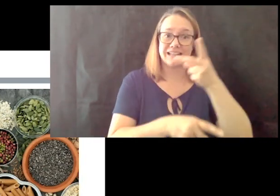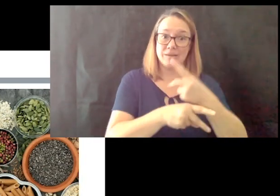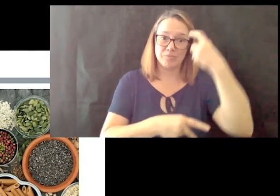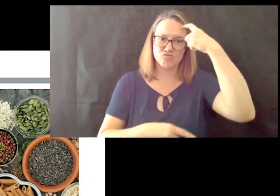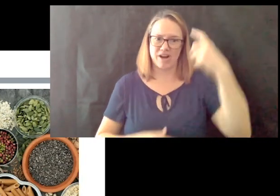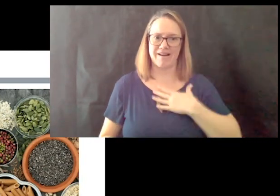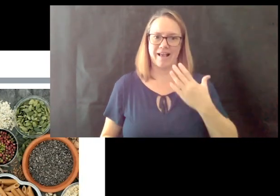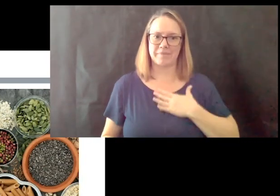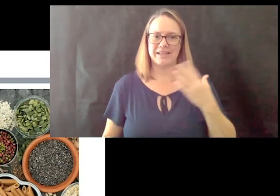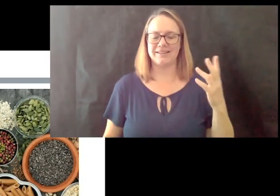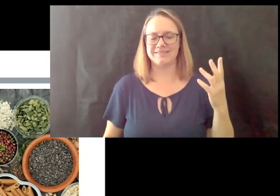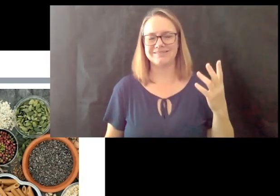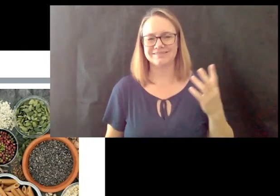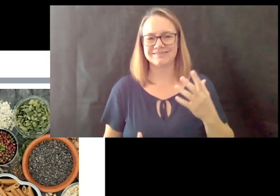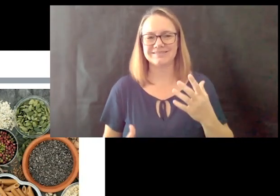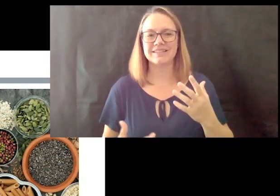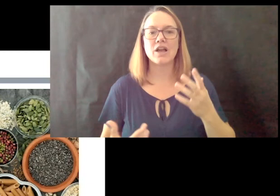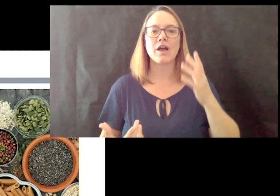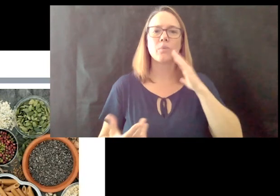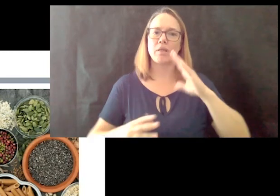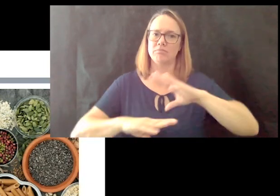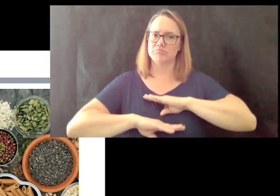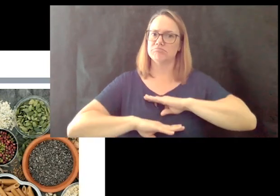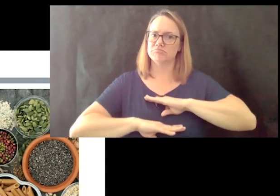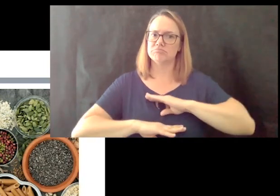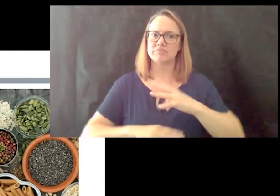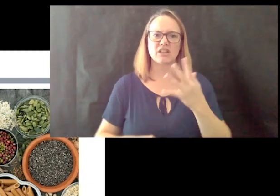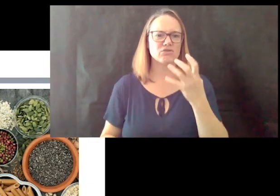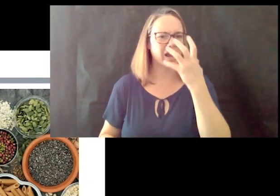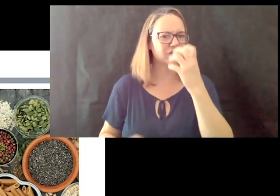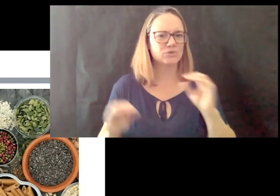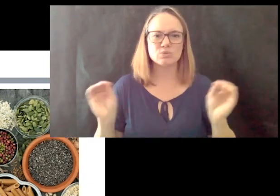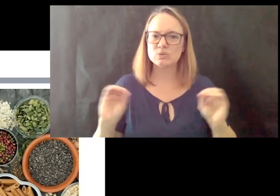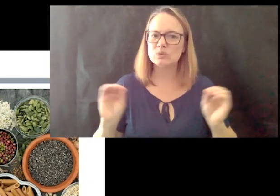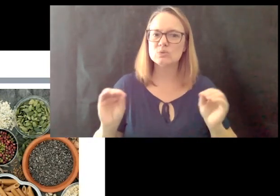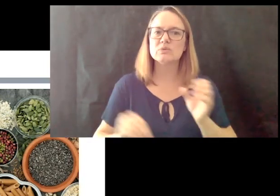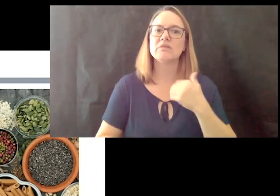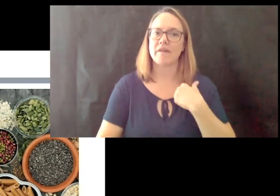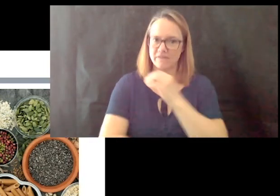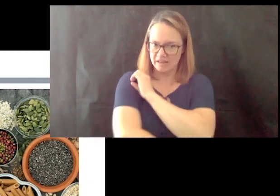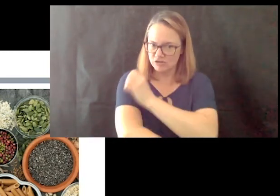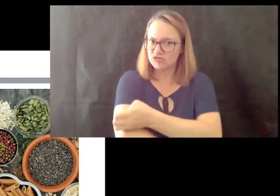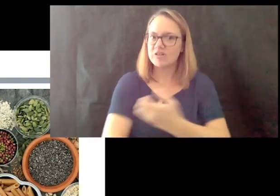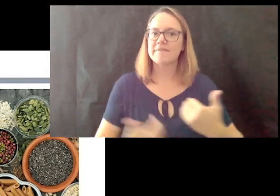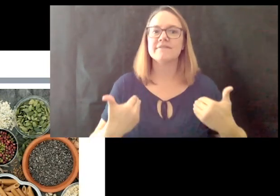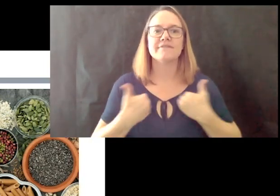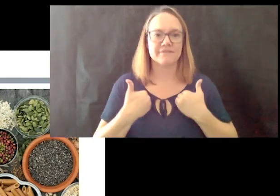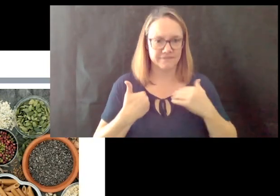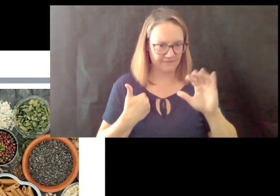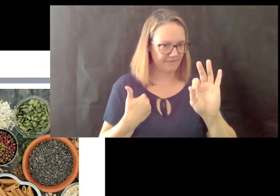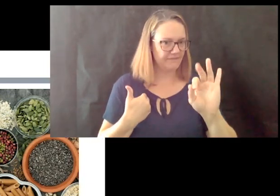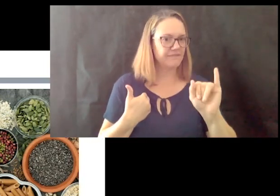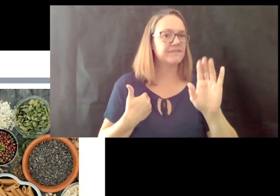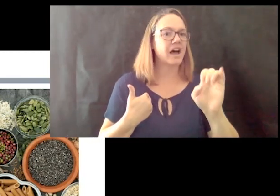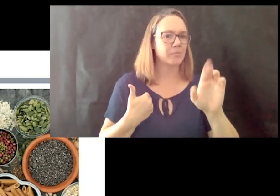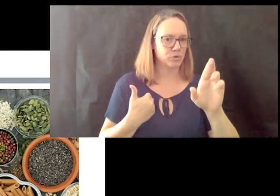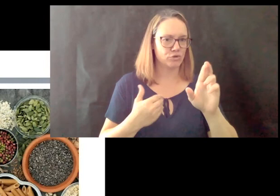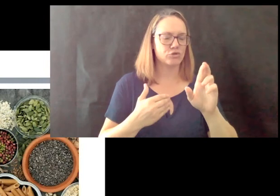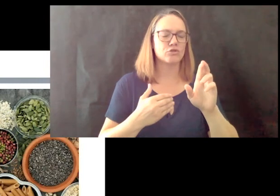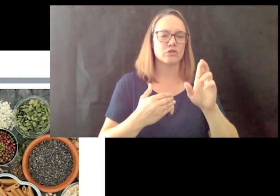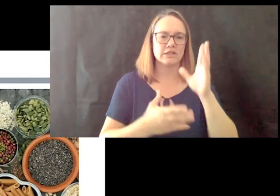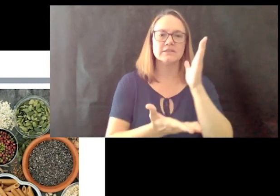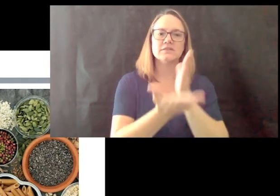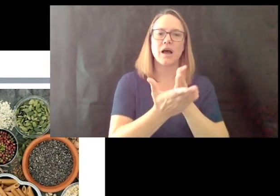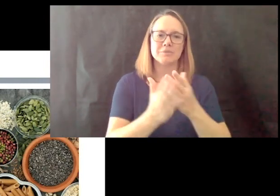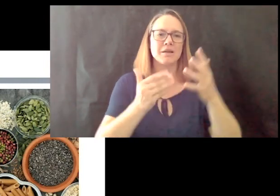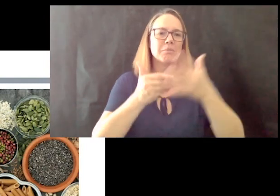keeps your brain happy. You're in a fed state, you're happy, you're not grouchy, you got energy to do what you need, and the fiber is going to help prevent the